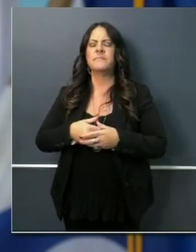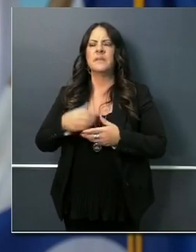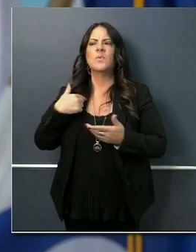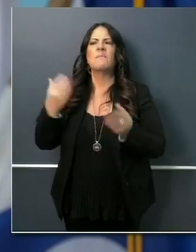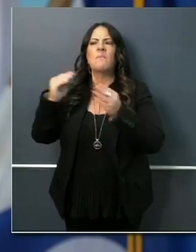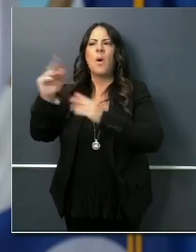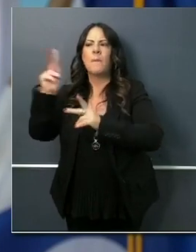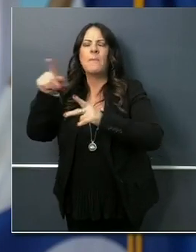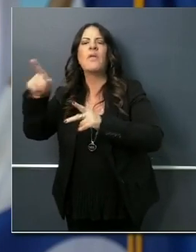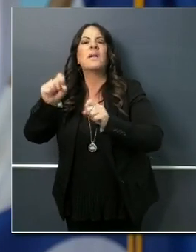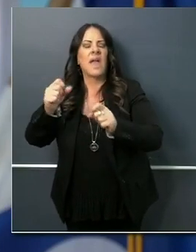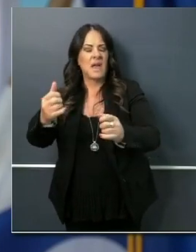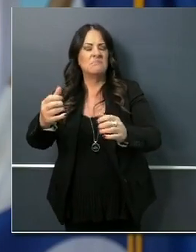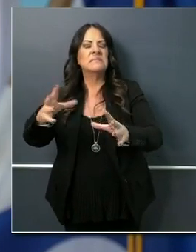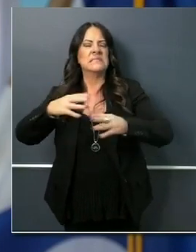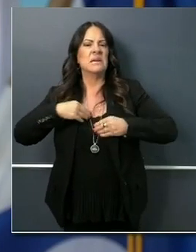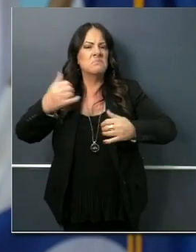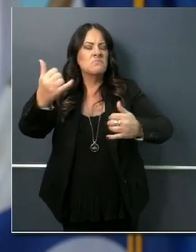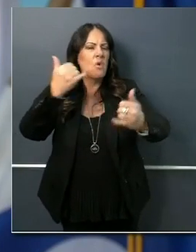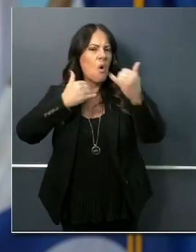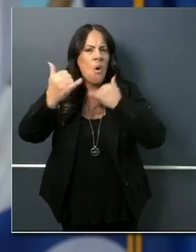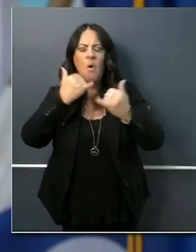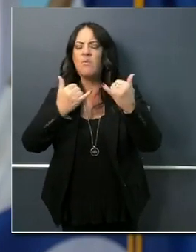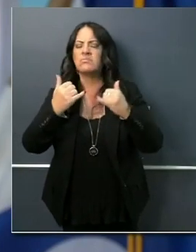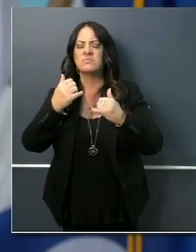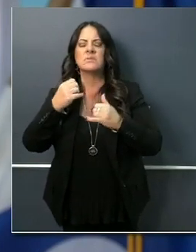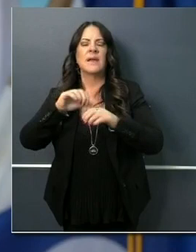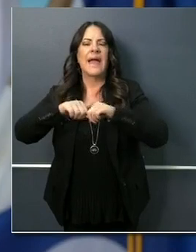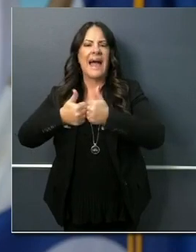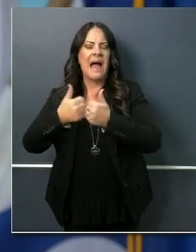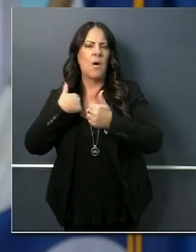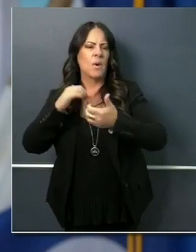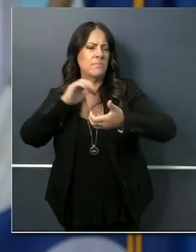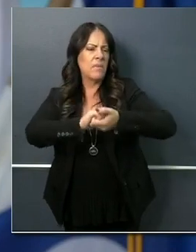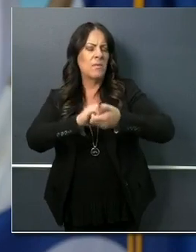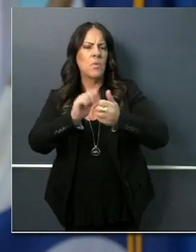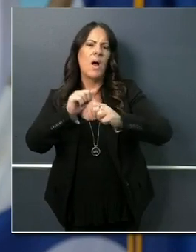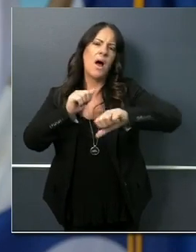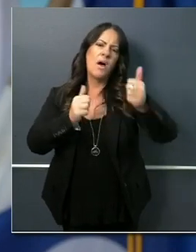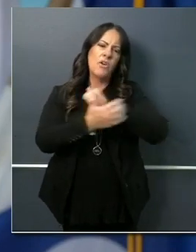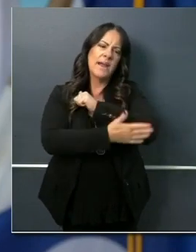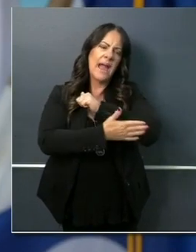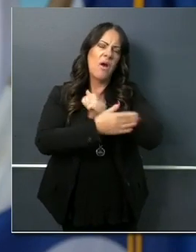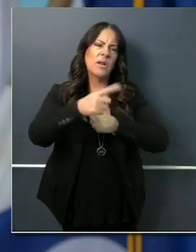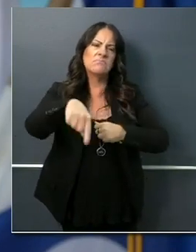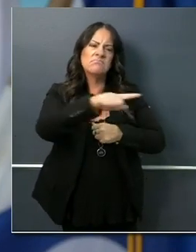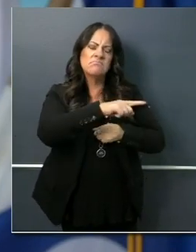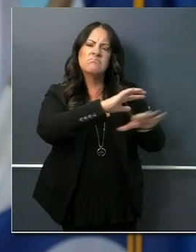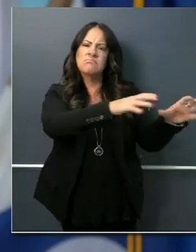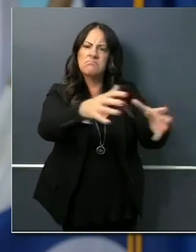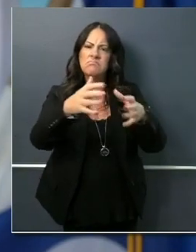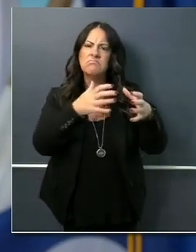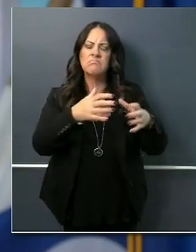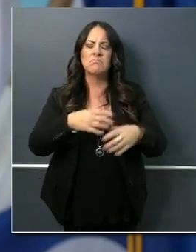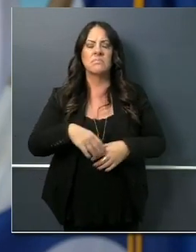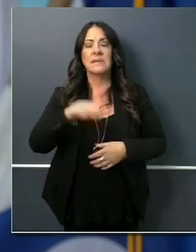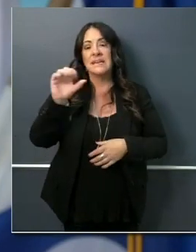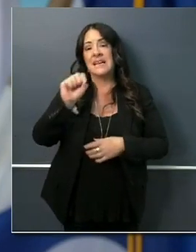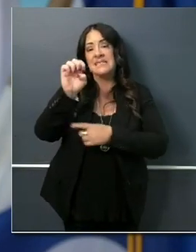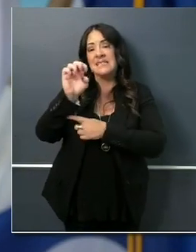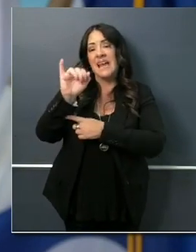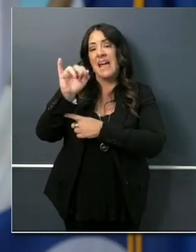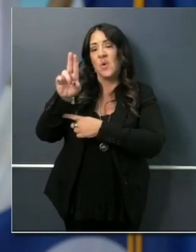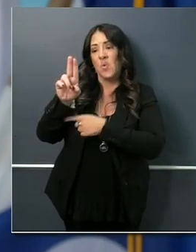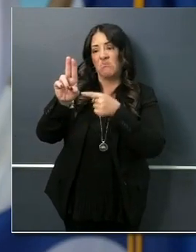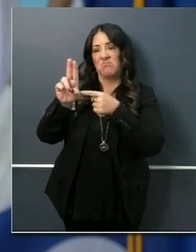frontline employees, county-based employees, our partnership with our labor leaders at SCIU, perfect